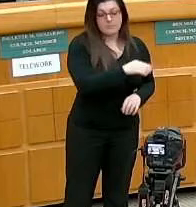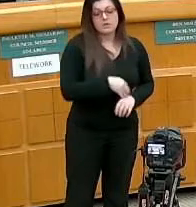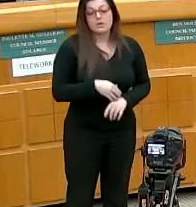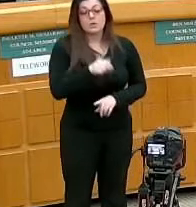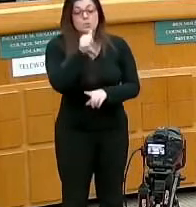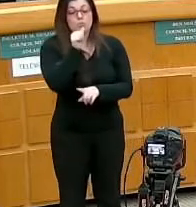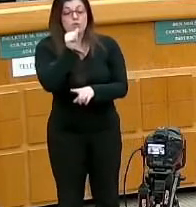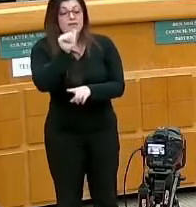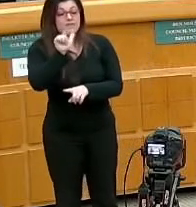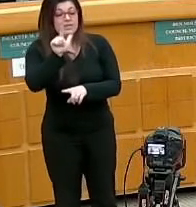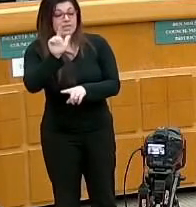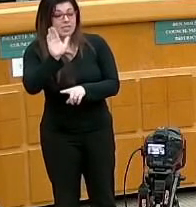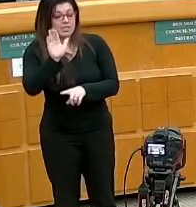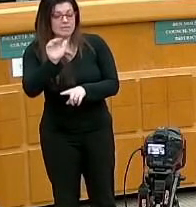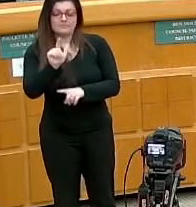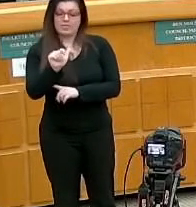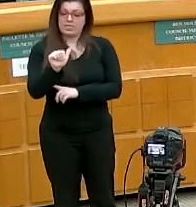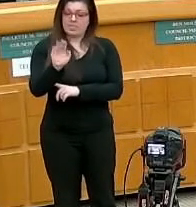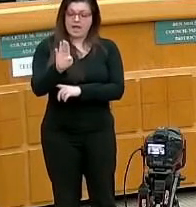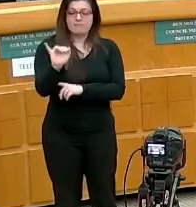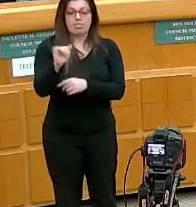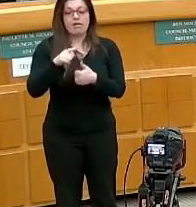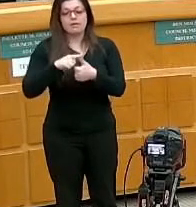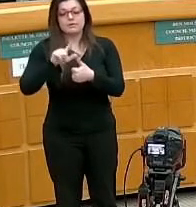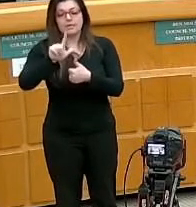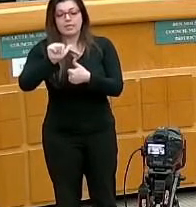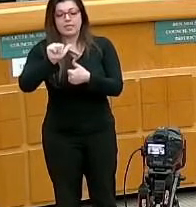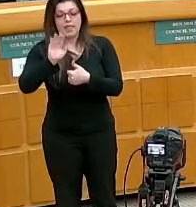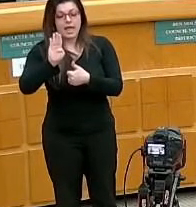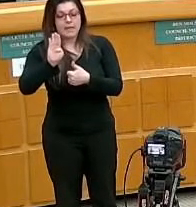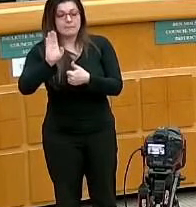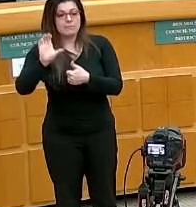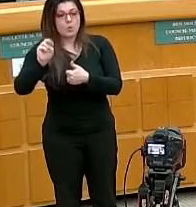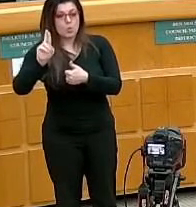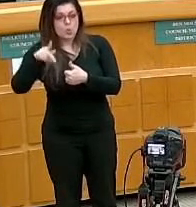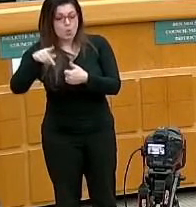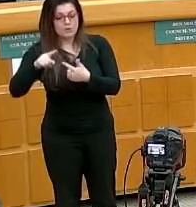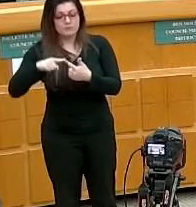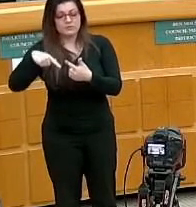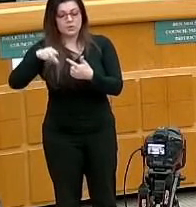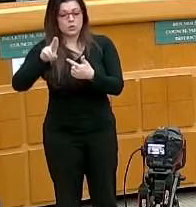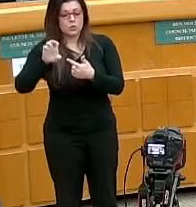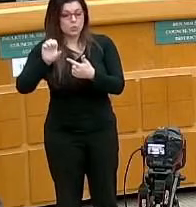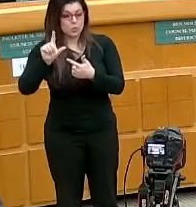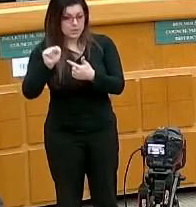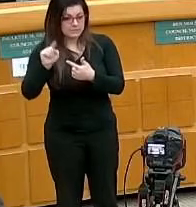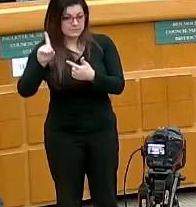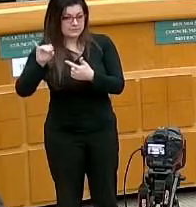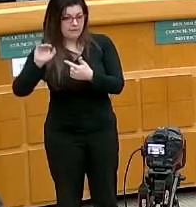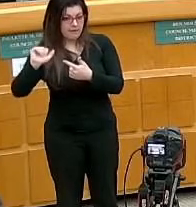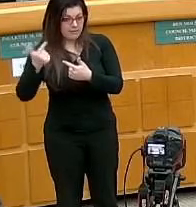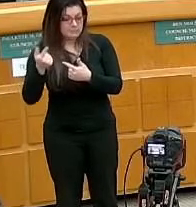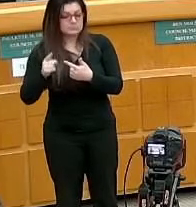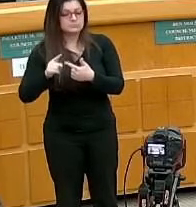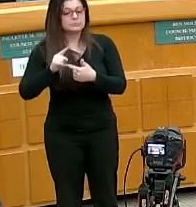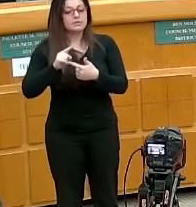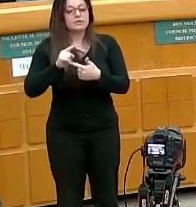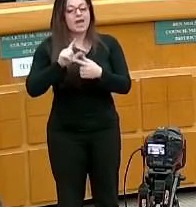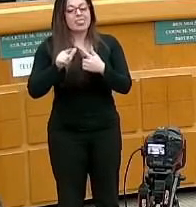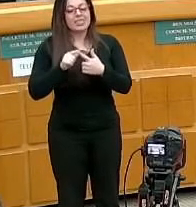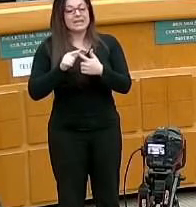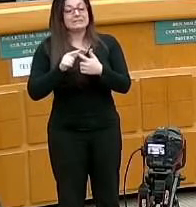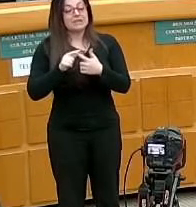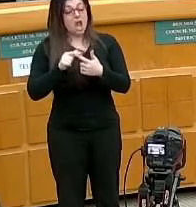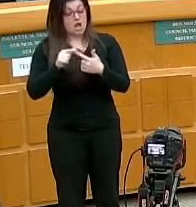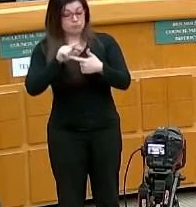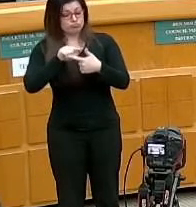labs like LabCorp and Quest Diagnostics, from the hospitals who submit the paperwork. It's still somewhat tough